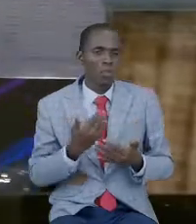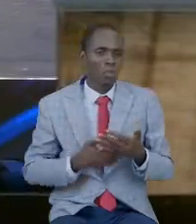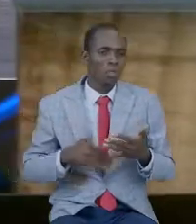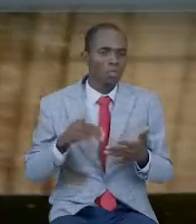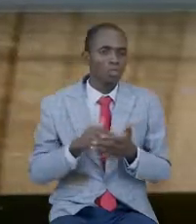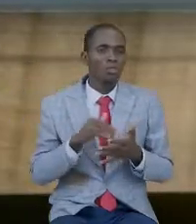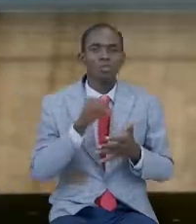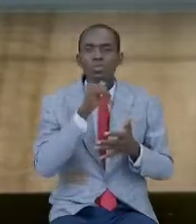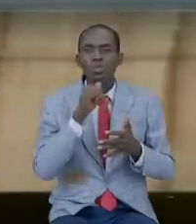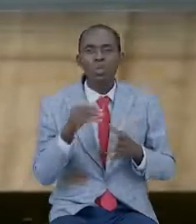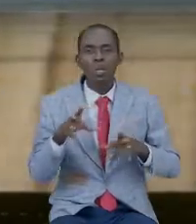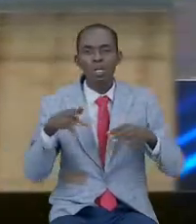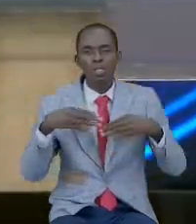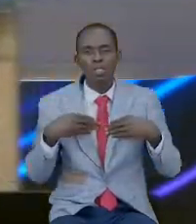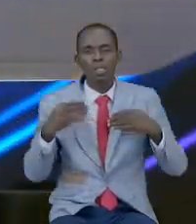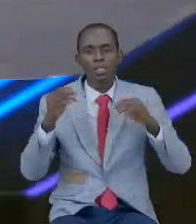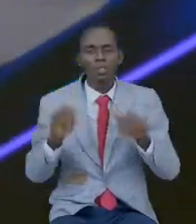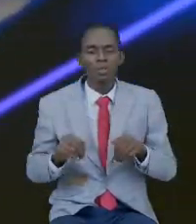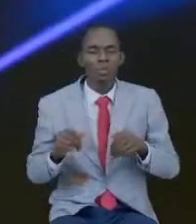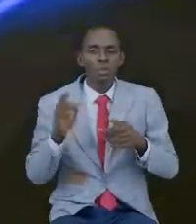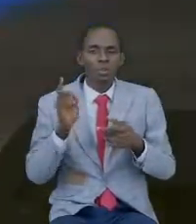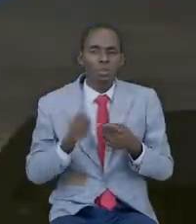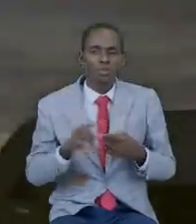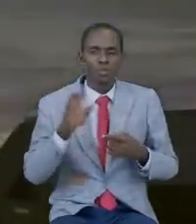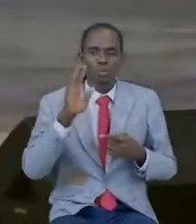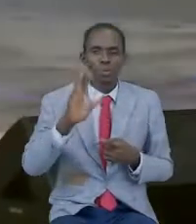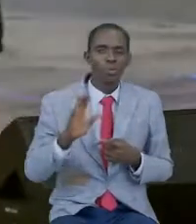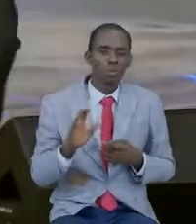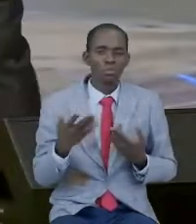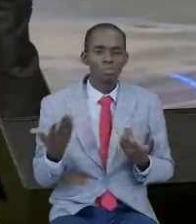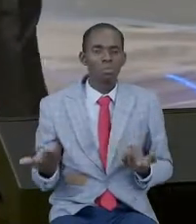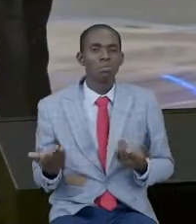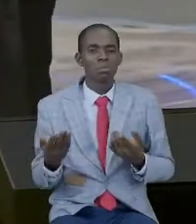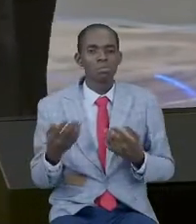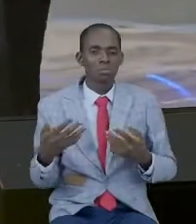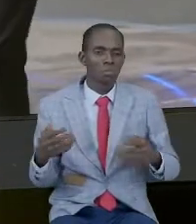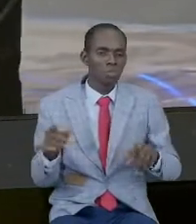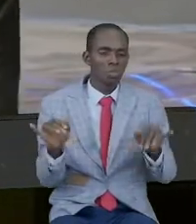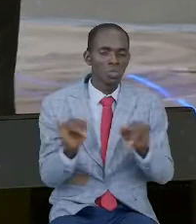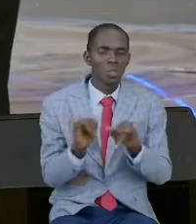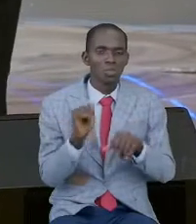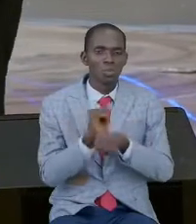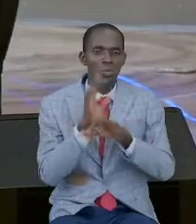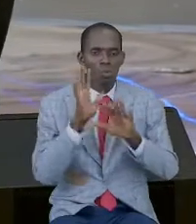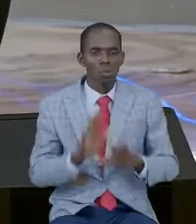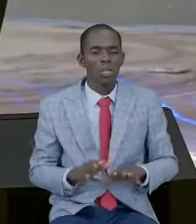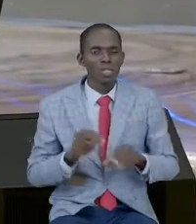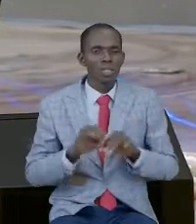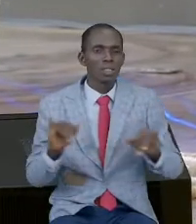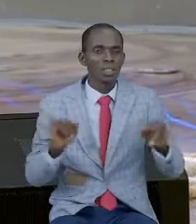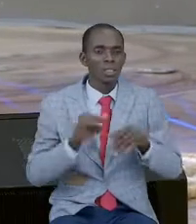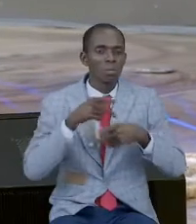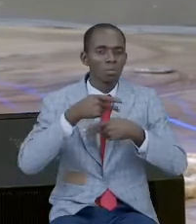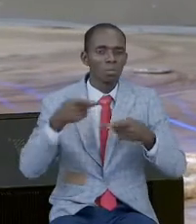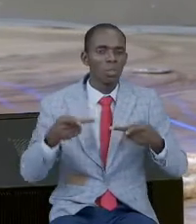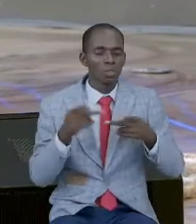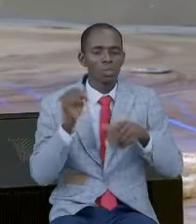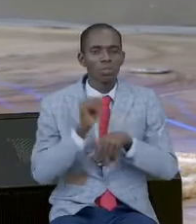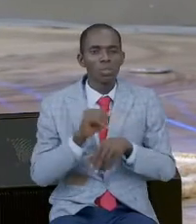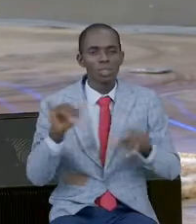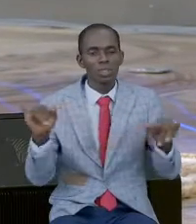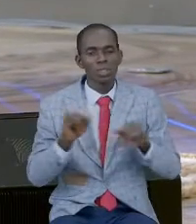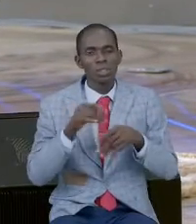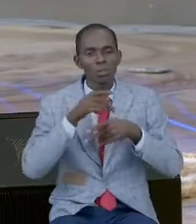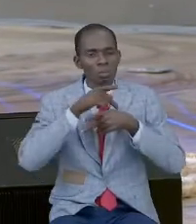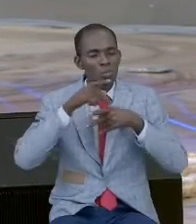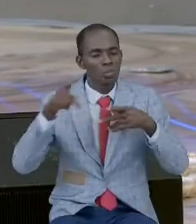is acceptable to your colleagues in the same profession who don't have any principle of